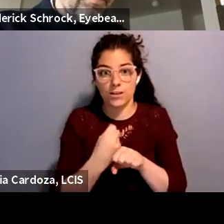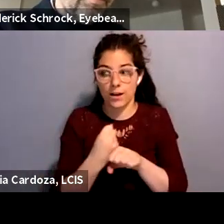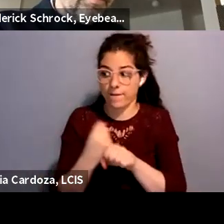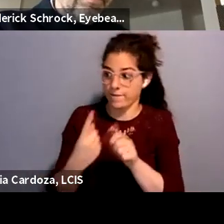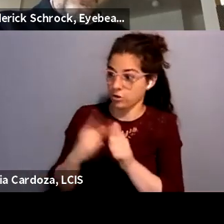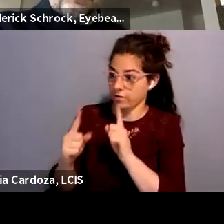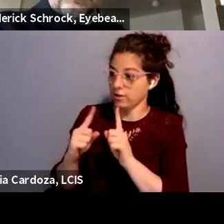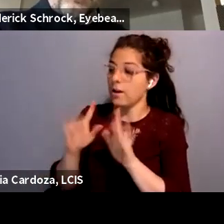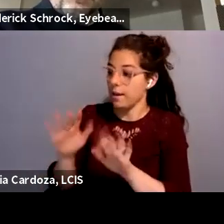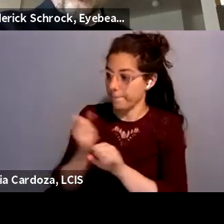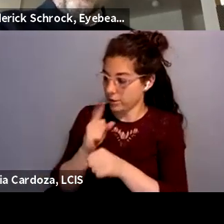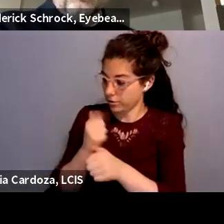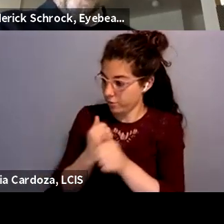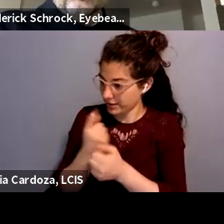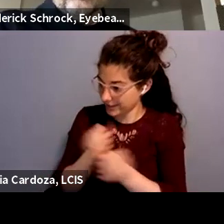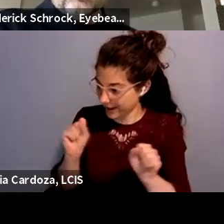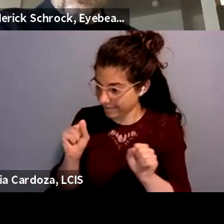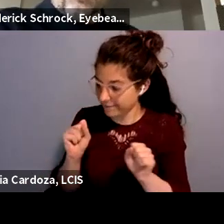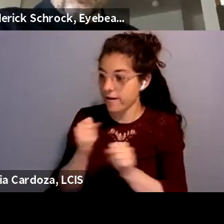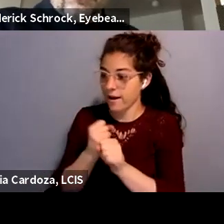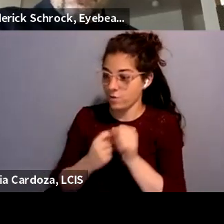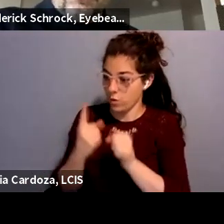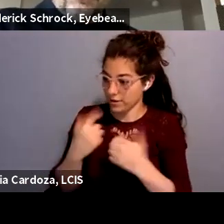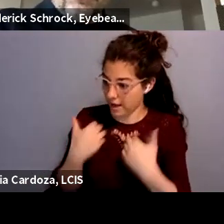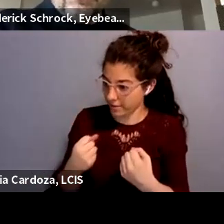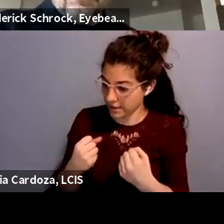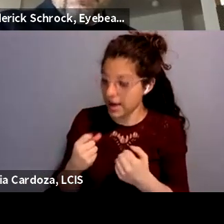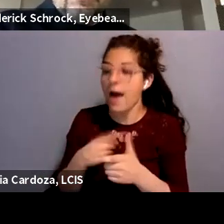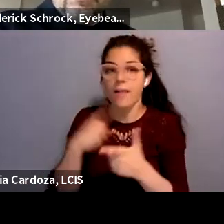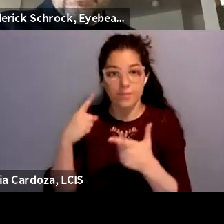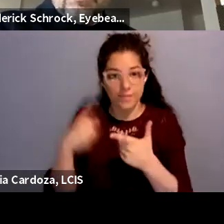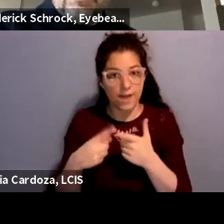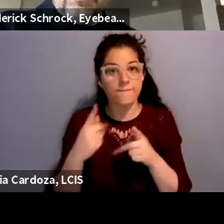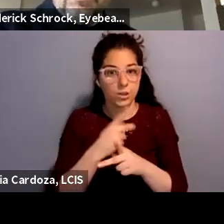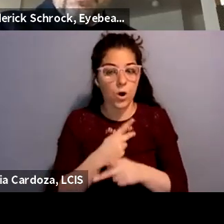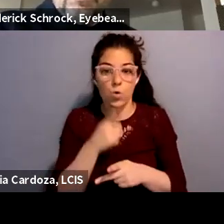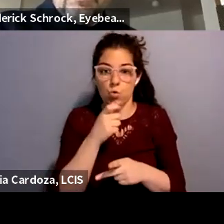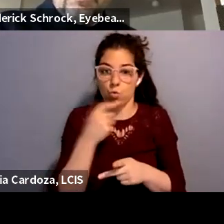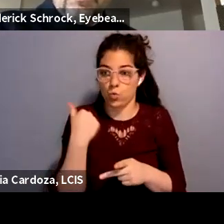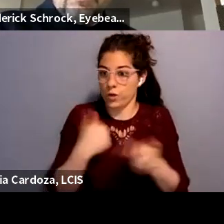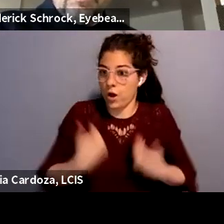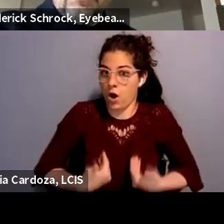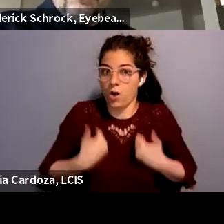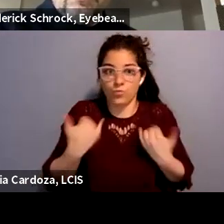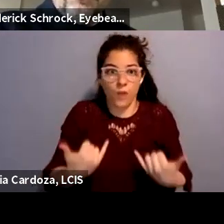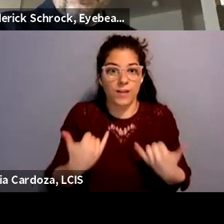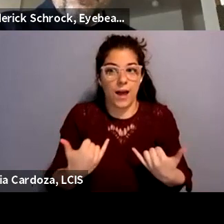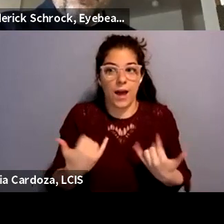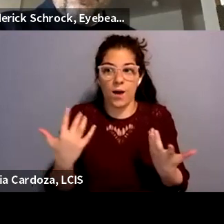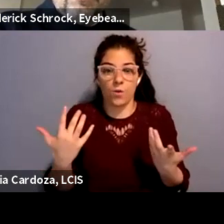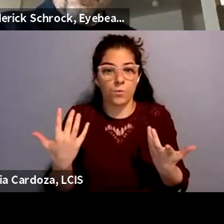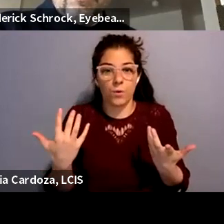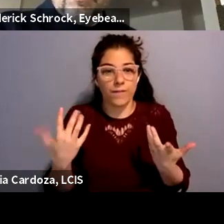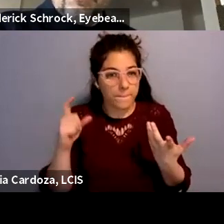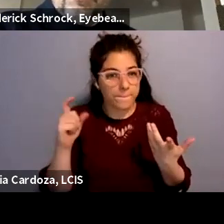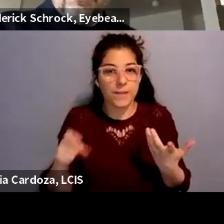sure everybody's safe and let's make sure everyone's healthy. And then let's figure out who we are in this space. And there must